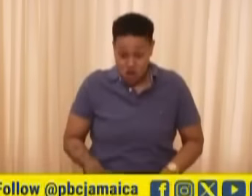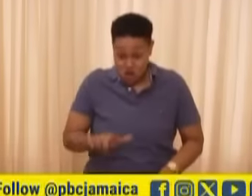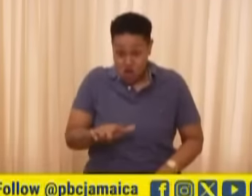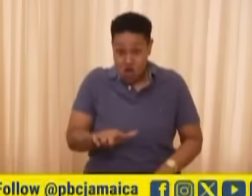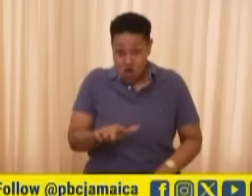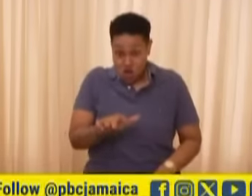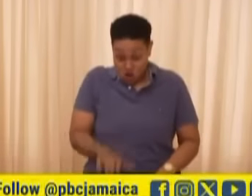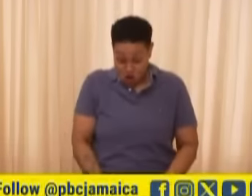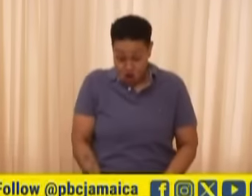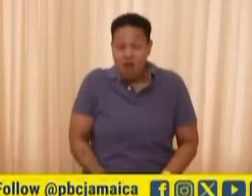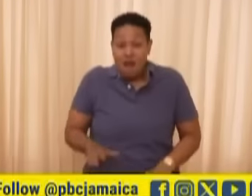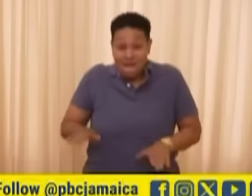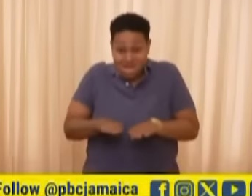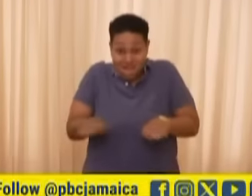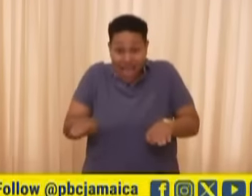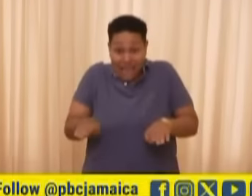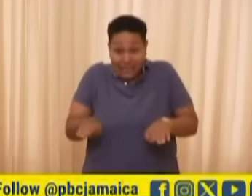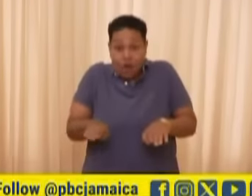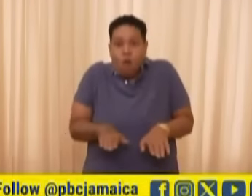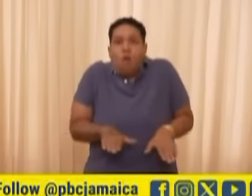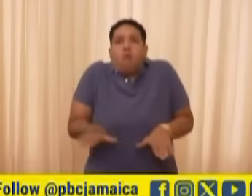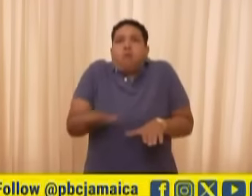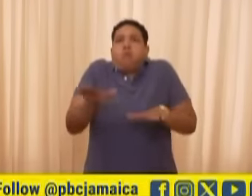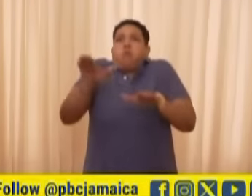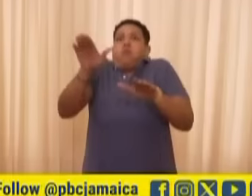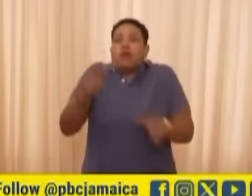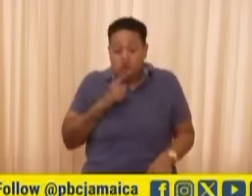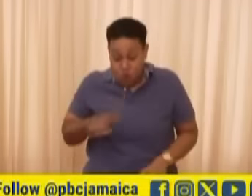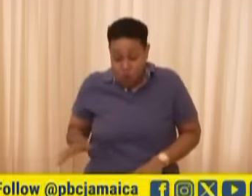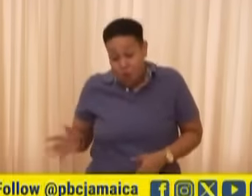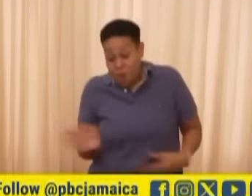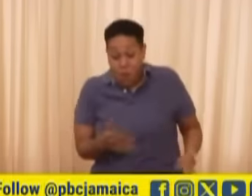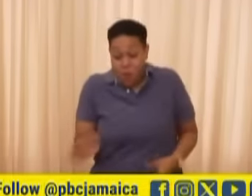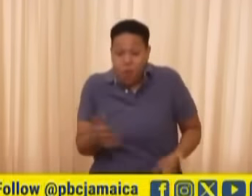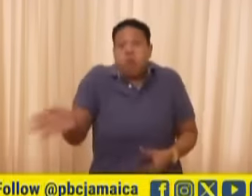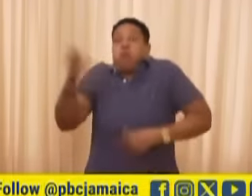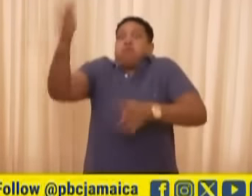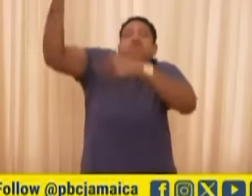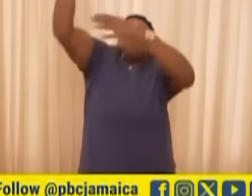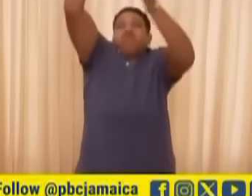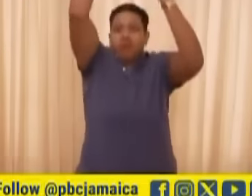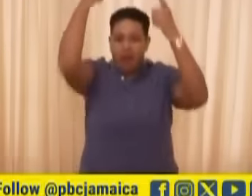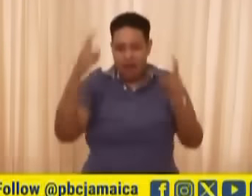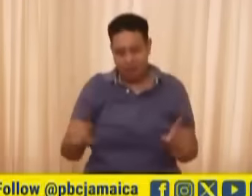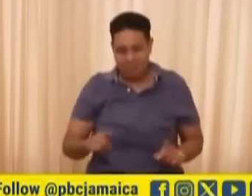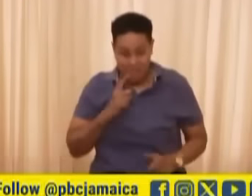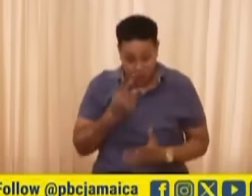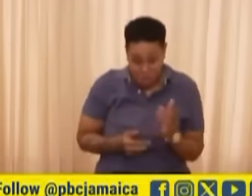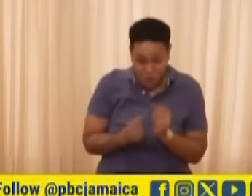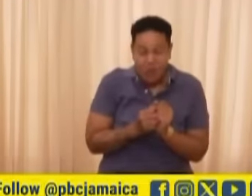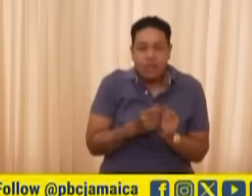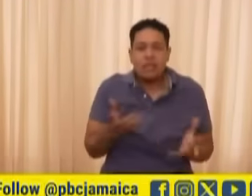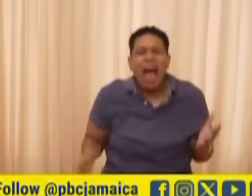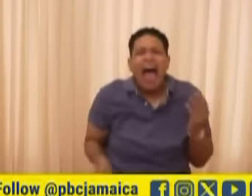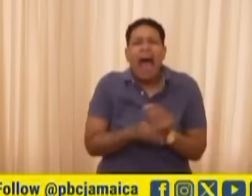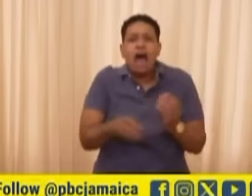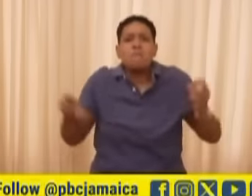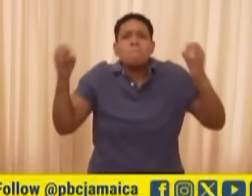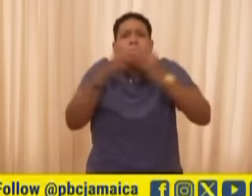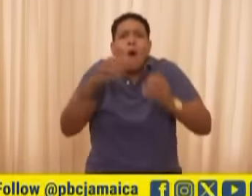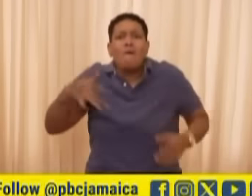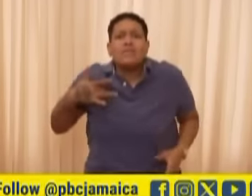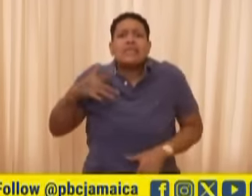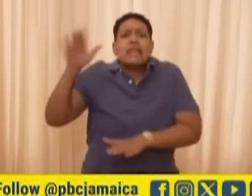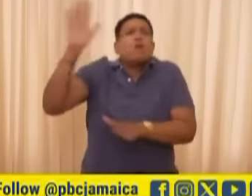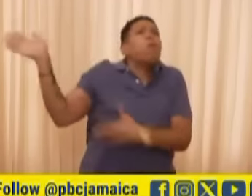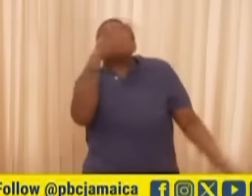up the mountains and the hills. So you have that, both things coming together and adding to the extent